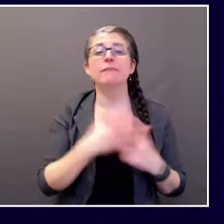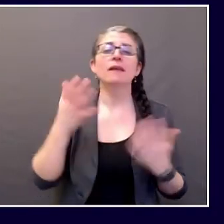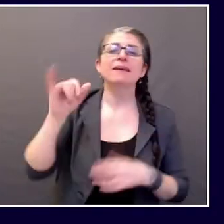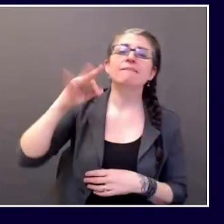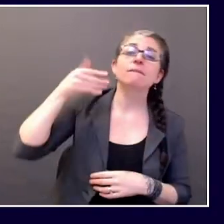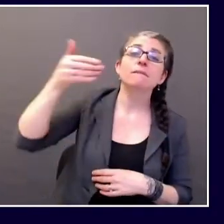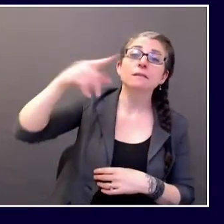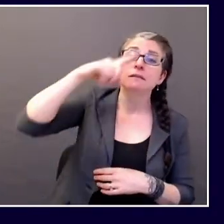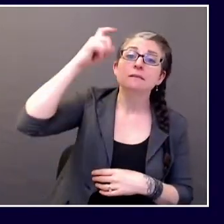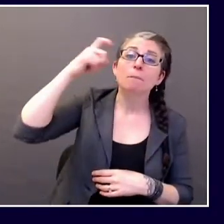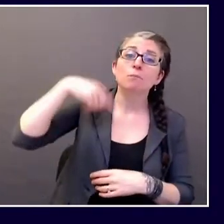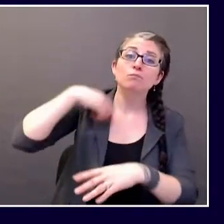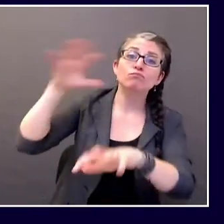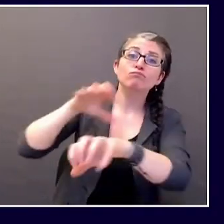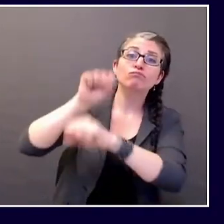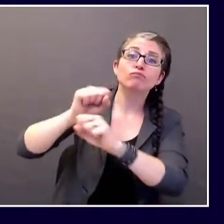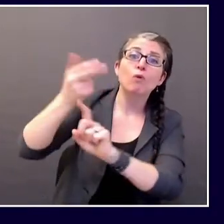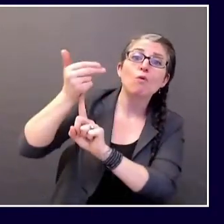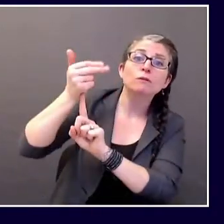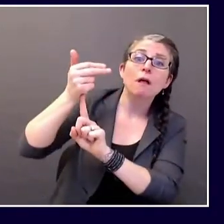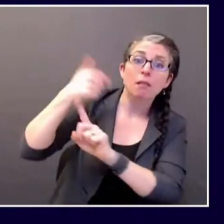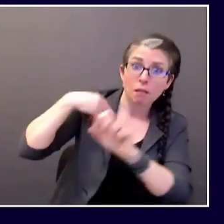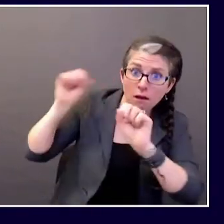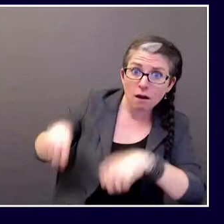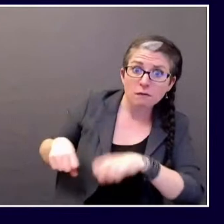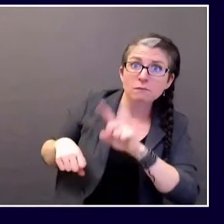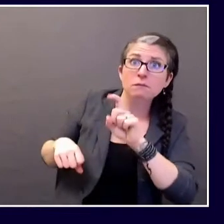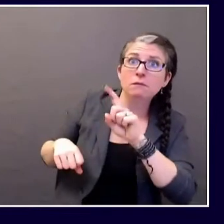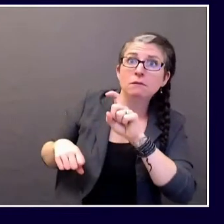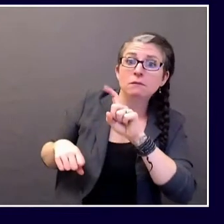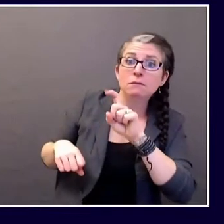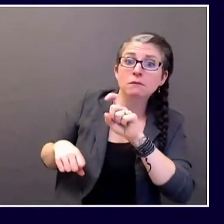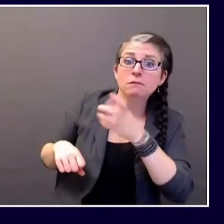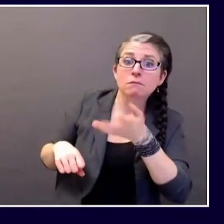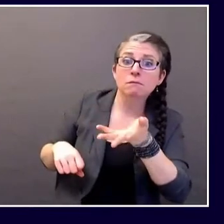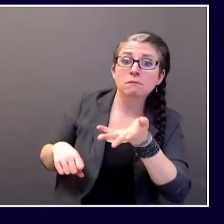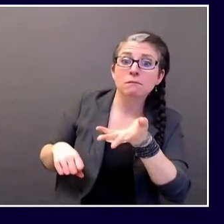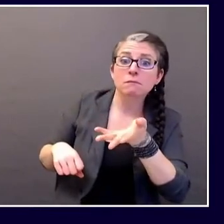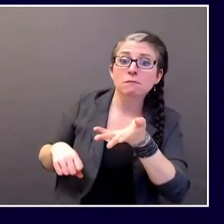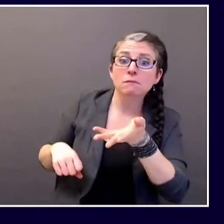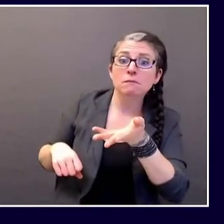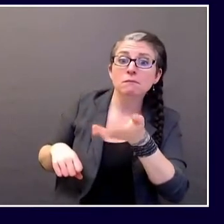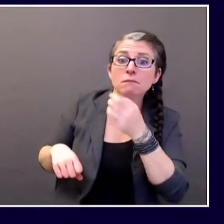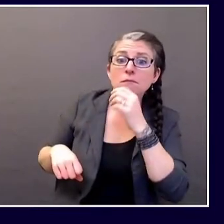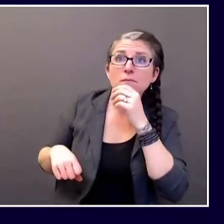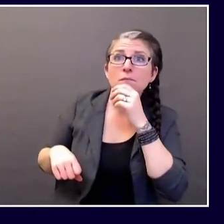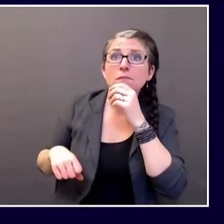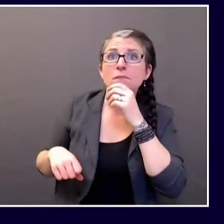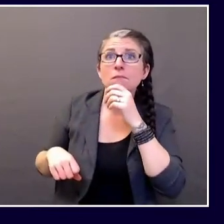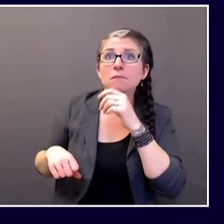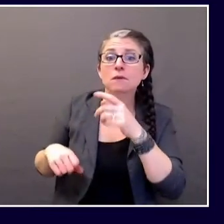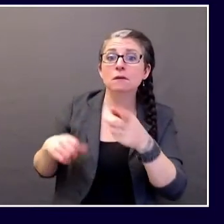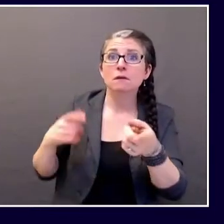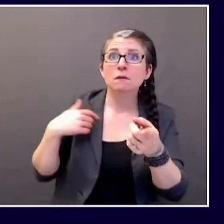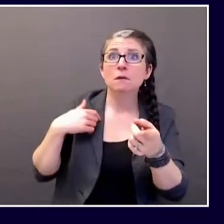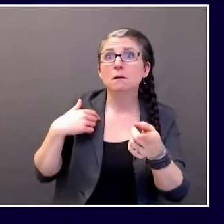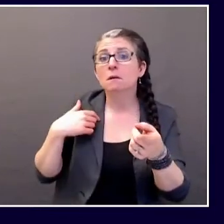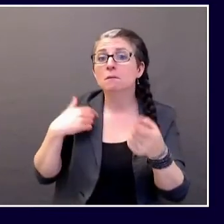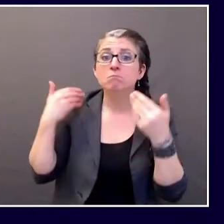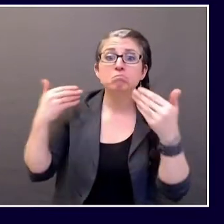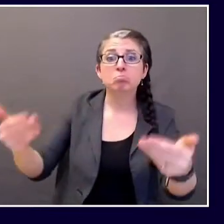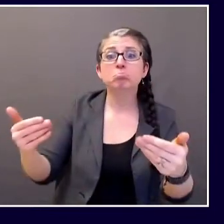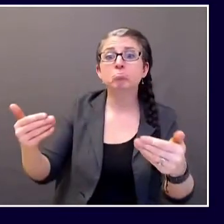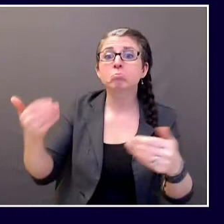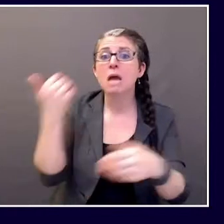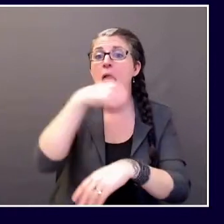then the hotels and campgrounds can start booking as usual? Or It's one of the many ideas that we're looking at. We are looking